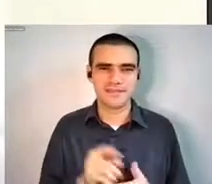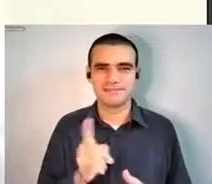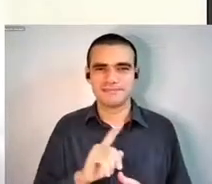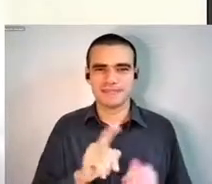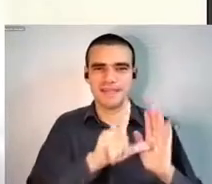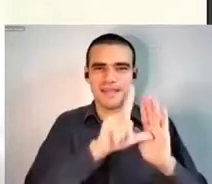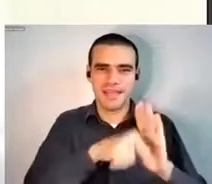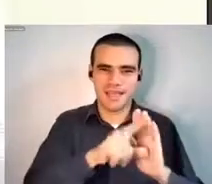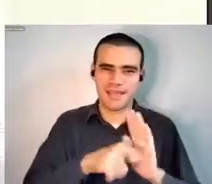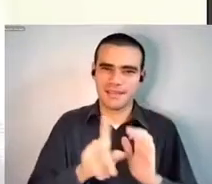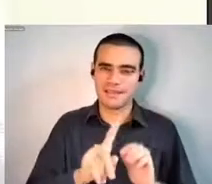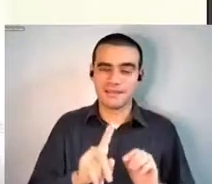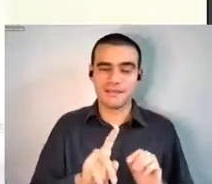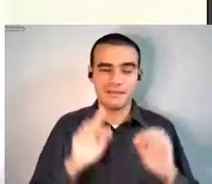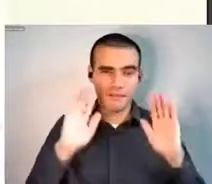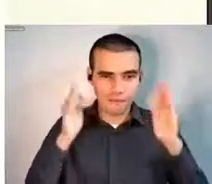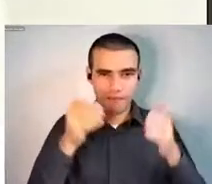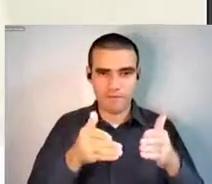delay,